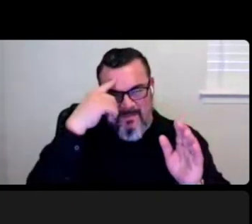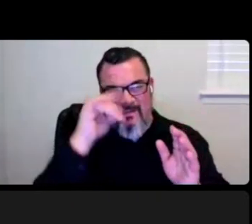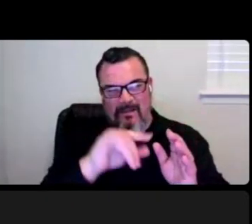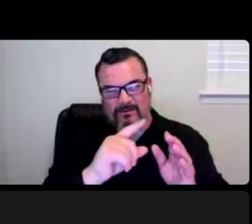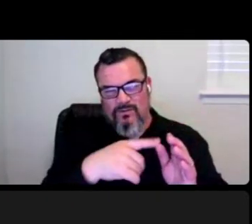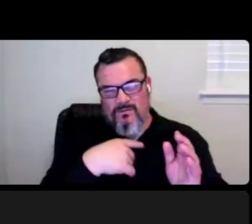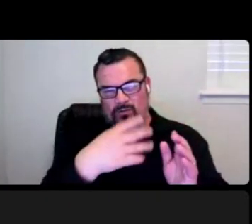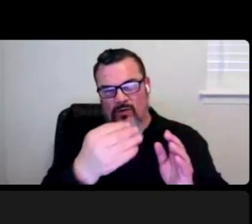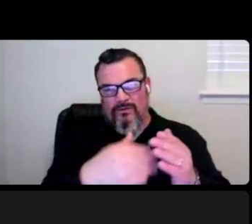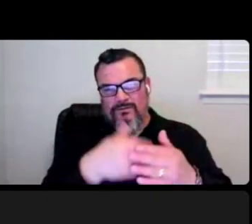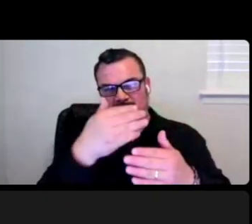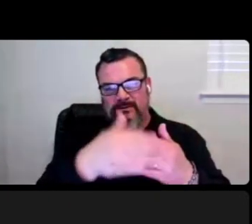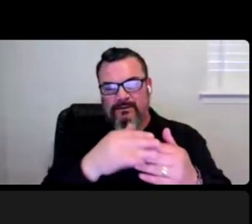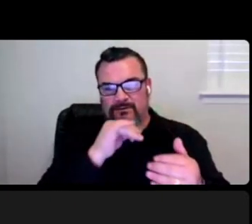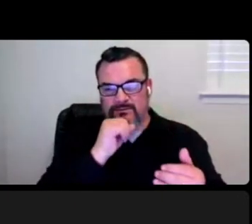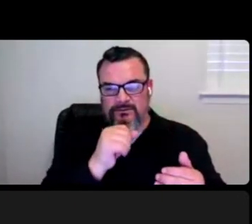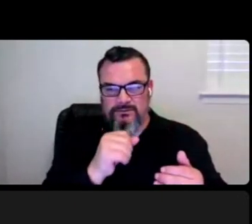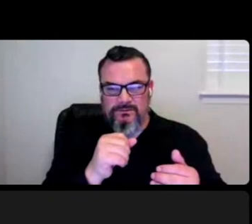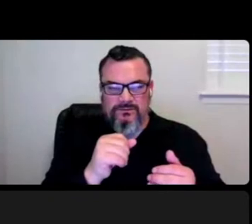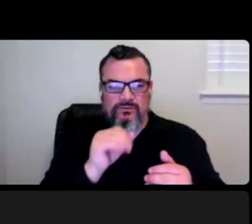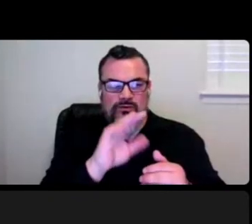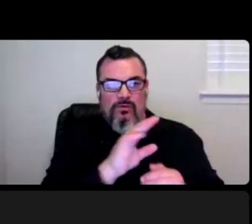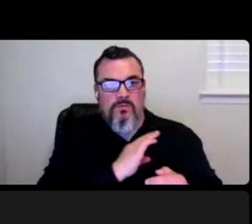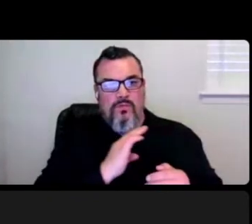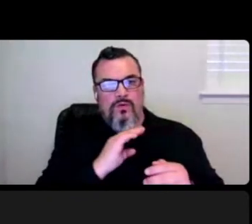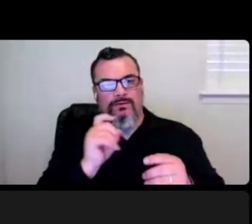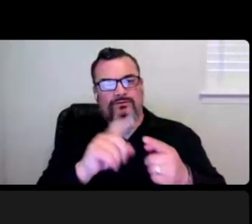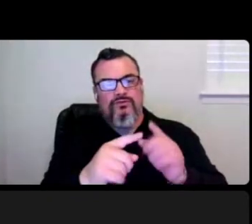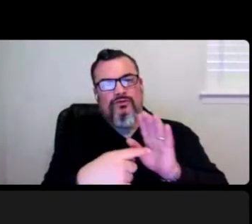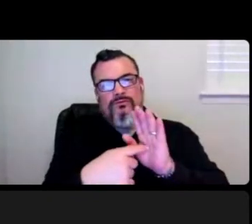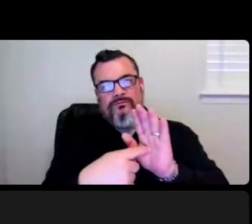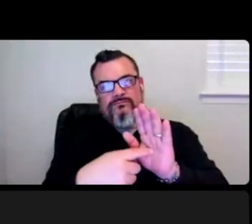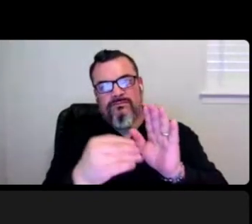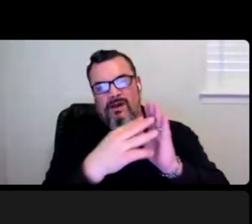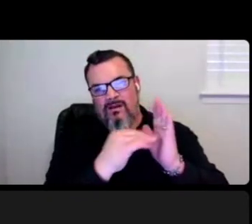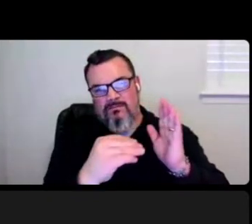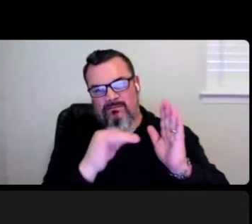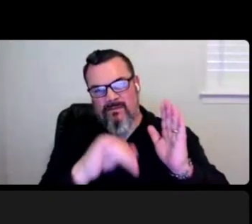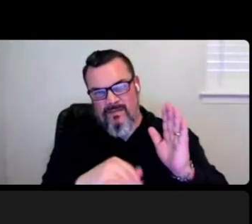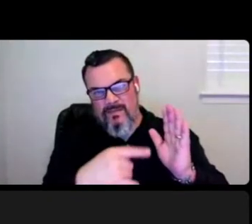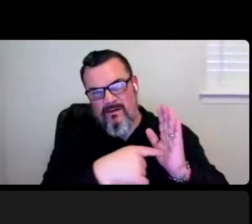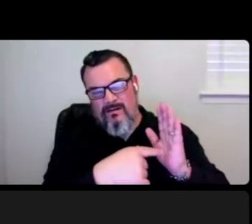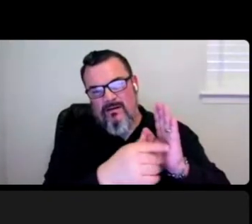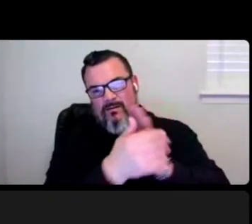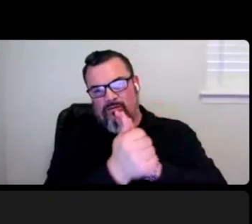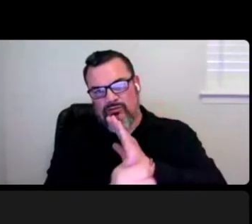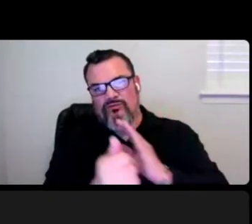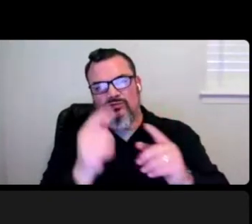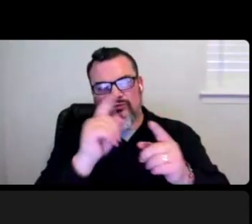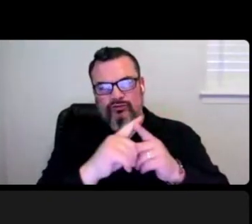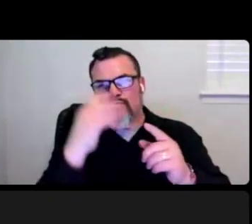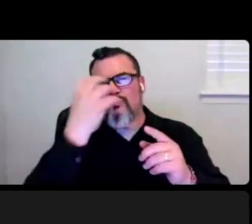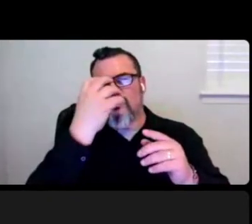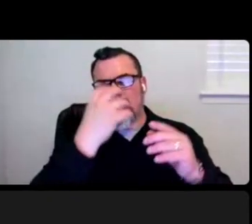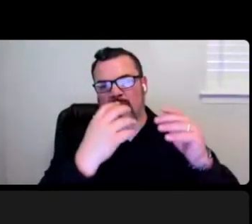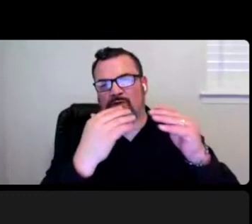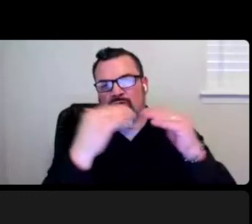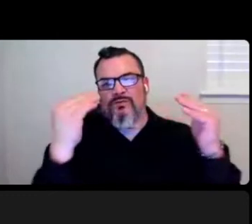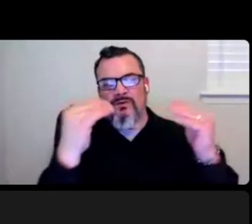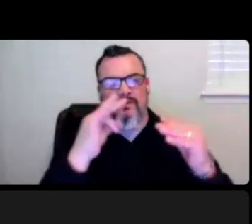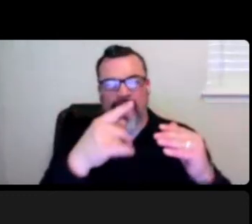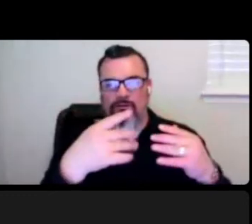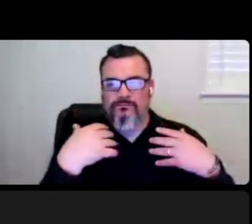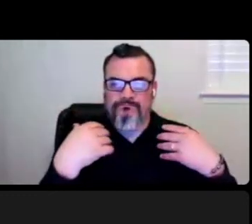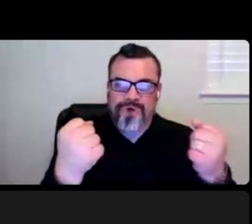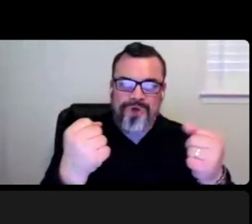next, is your board needs to reflect and model and live these attributes to an incredible degree. If you're going to be bold